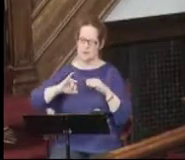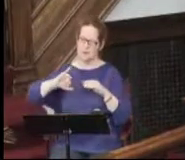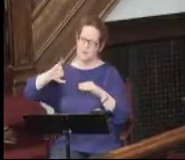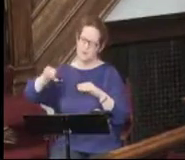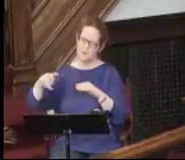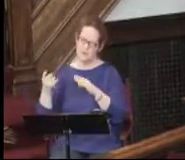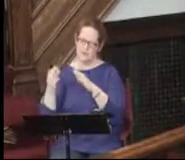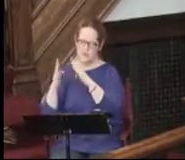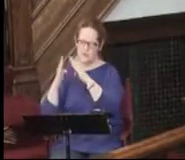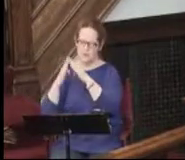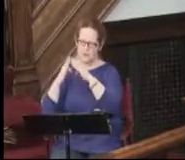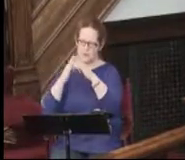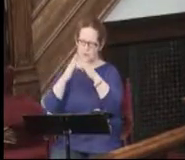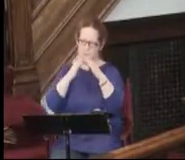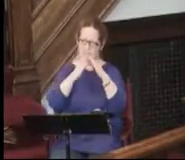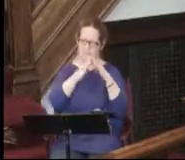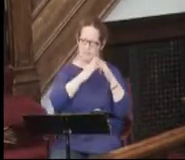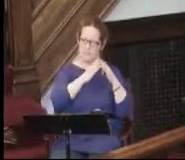Jerusalem,